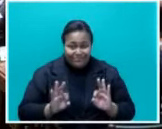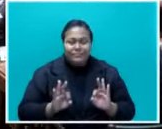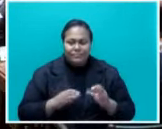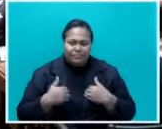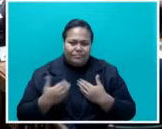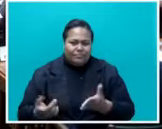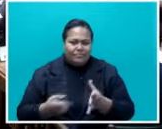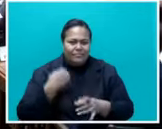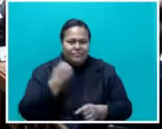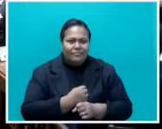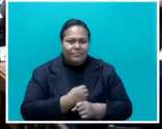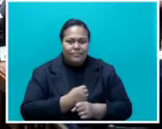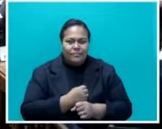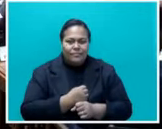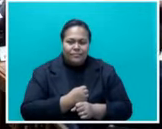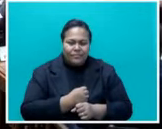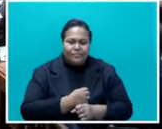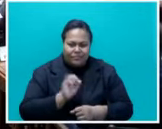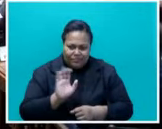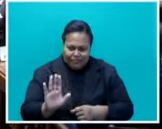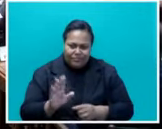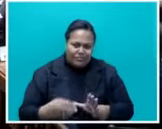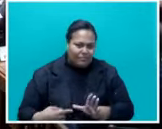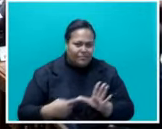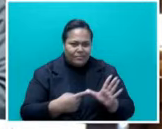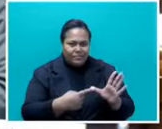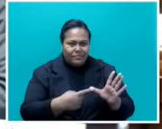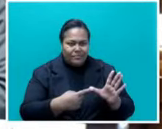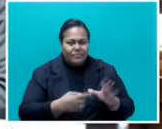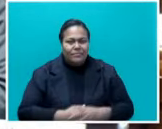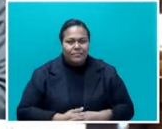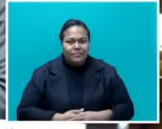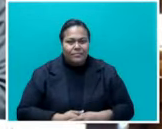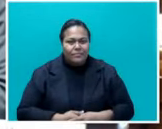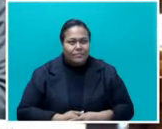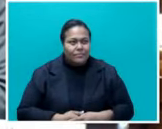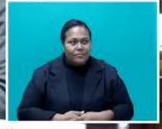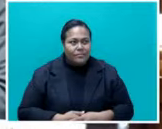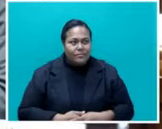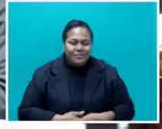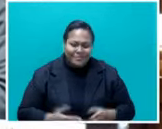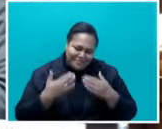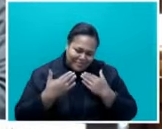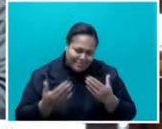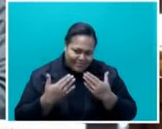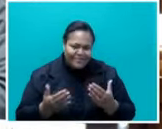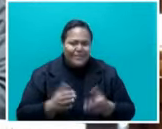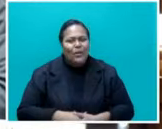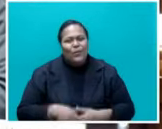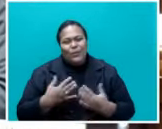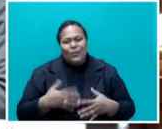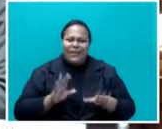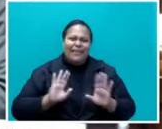General for his right of reply. Thank you, Mr. Speaker, sir. It's very entertaining listening to the other side,